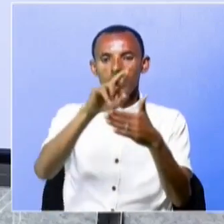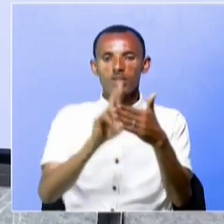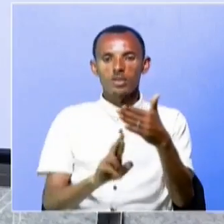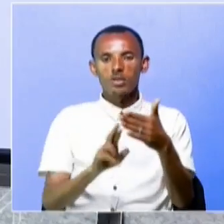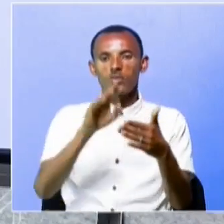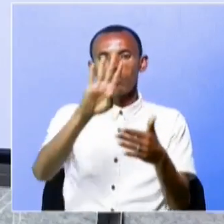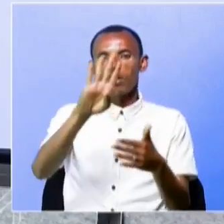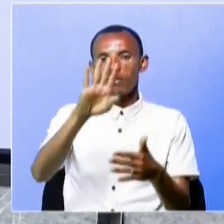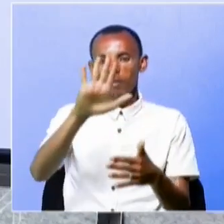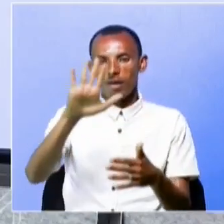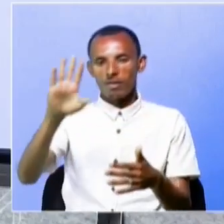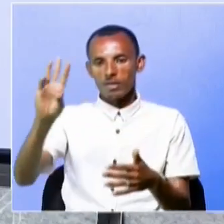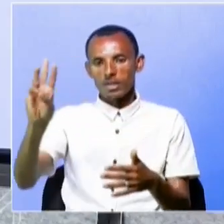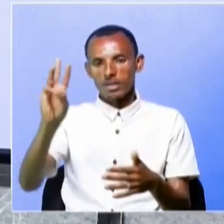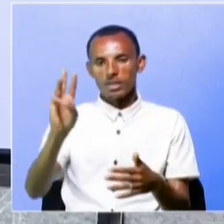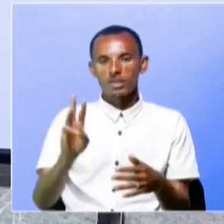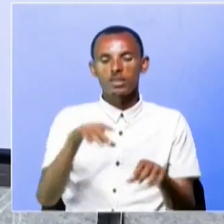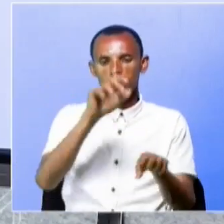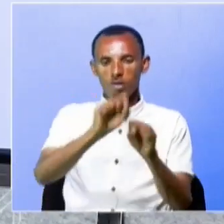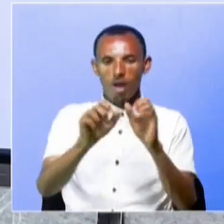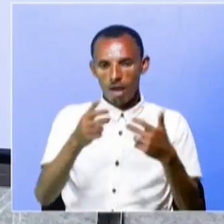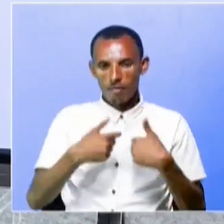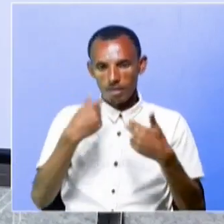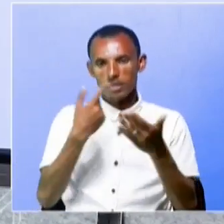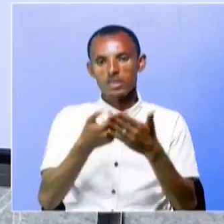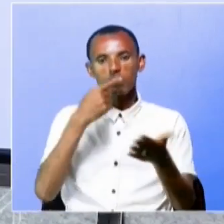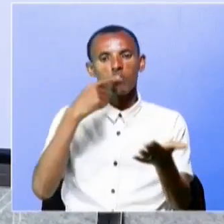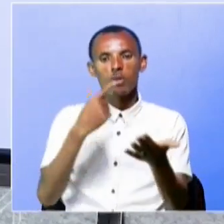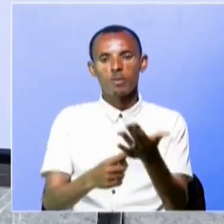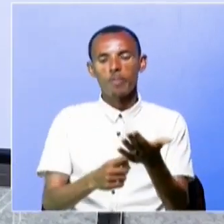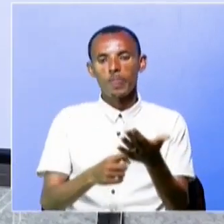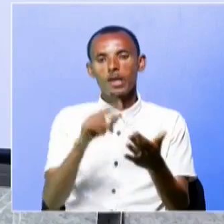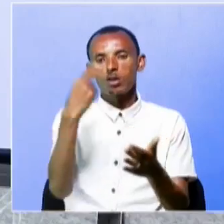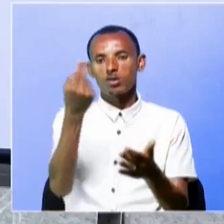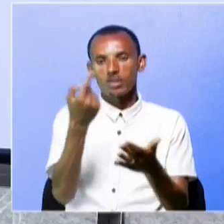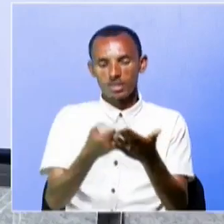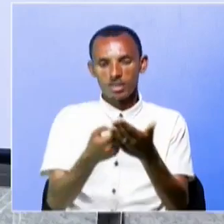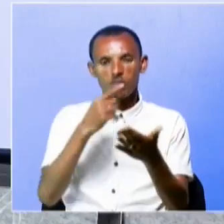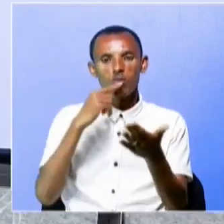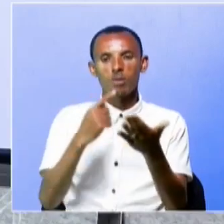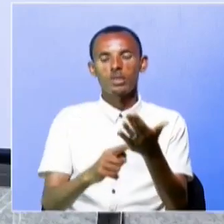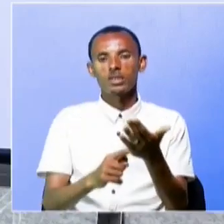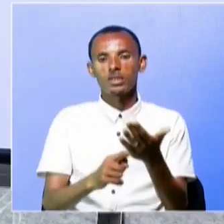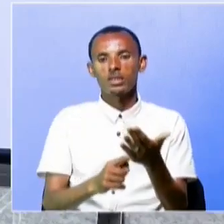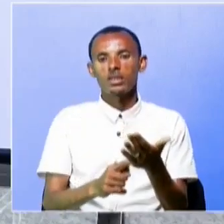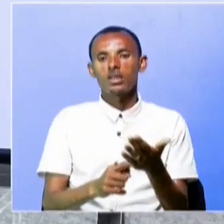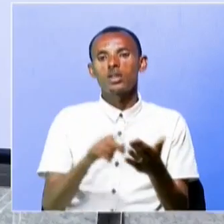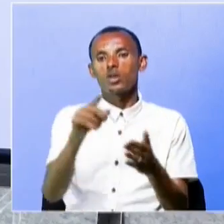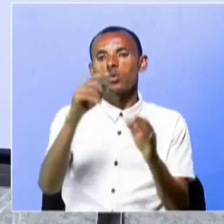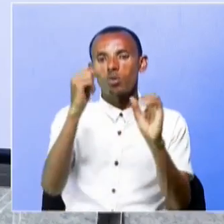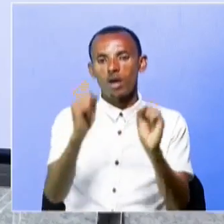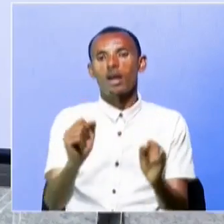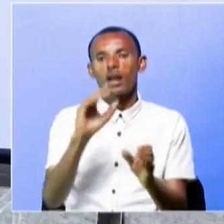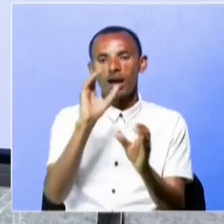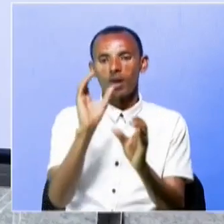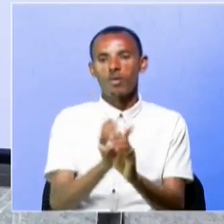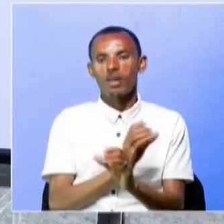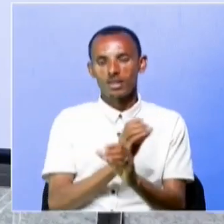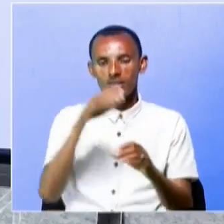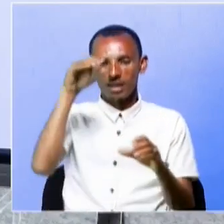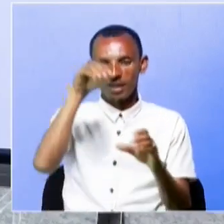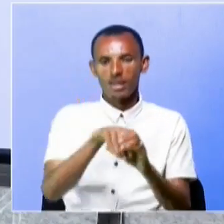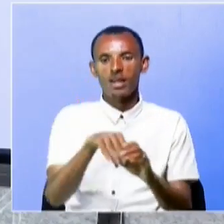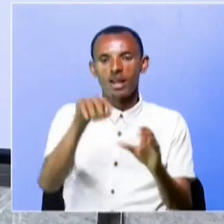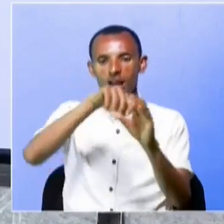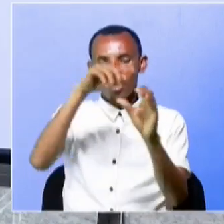4, 5, 6. So having this information or using this information, you can calculate the